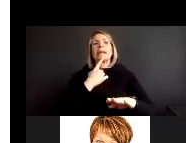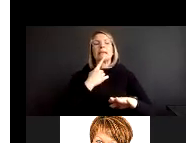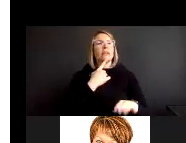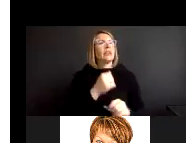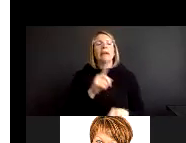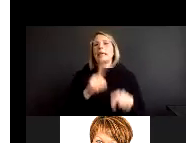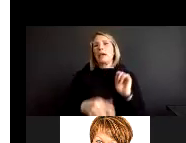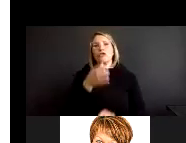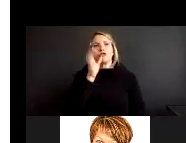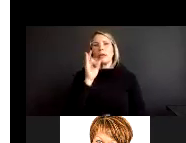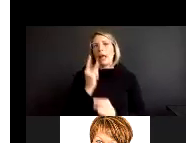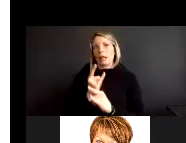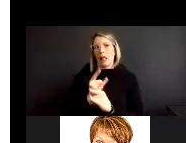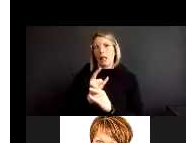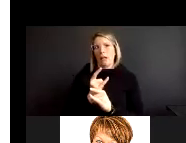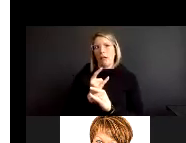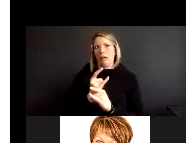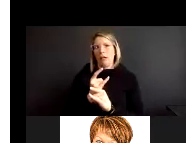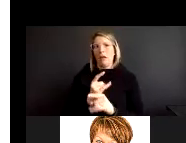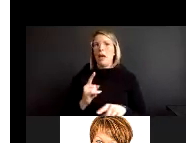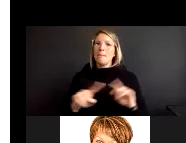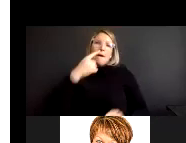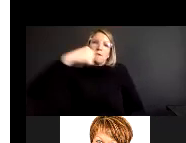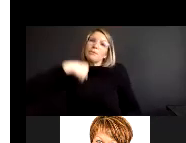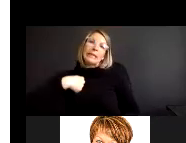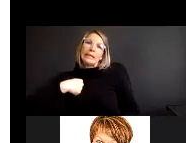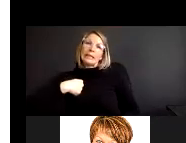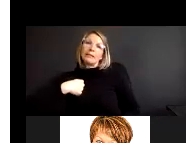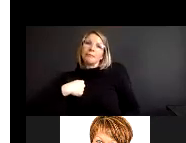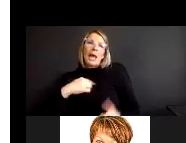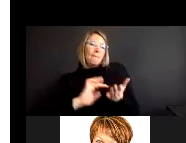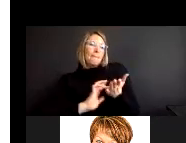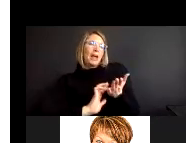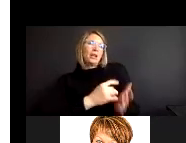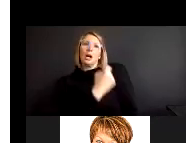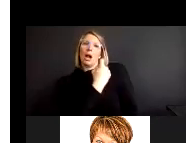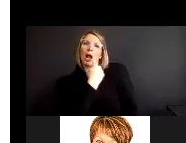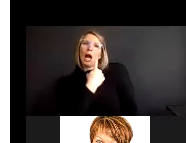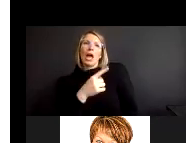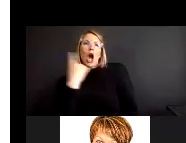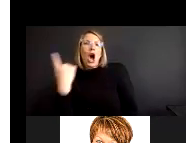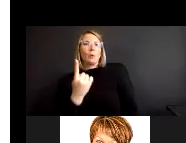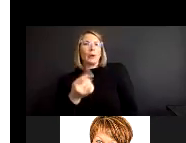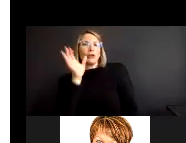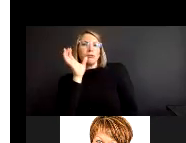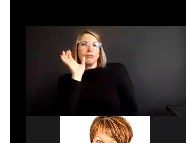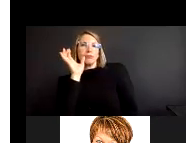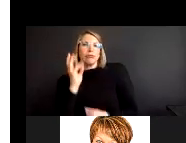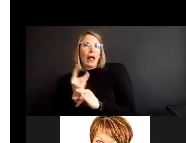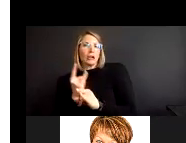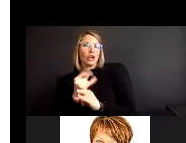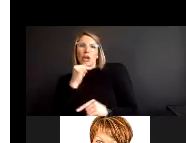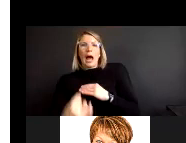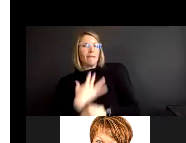not the case for me because I always take my pills with alcohol and it doesn't affect me. So while the person understands,